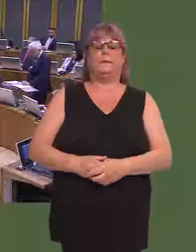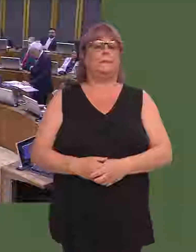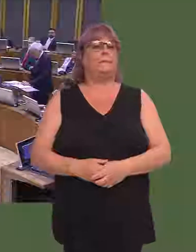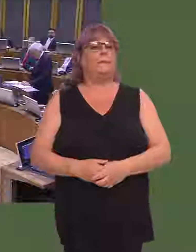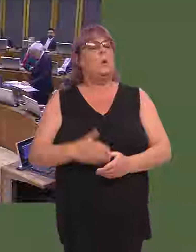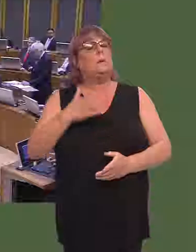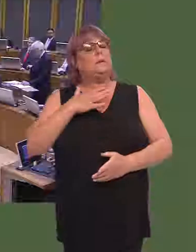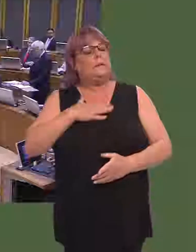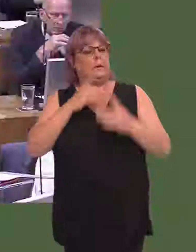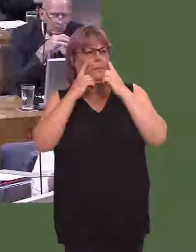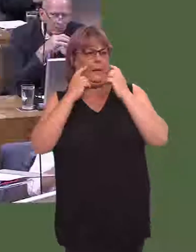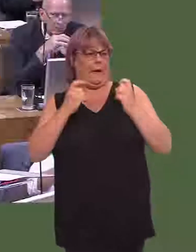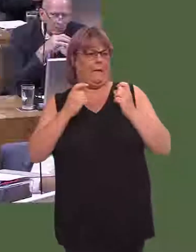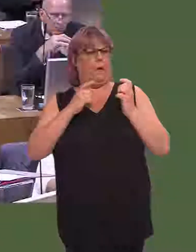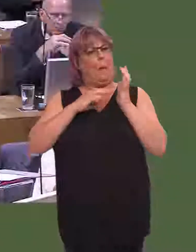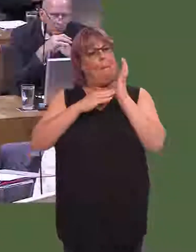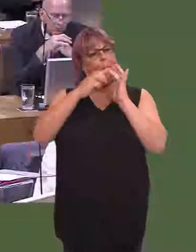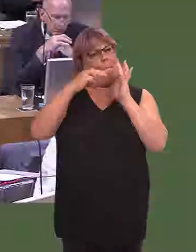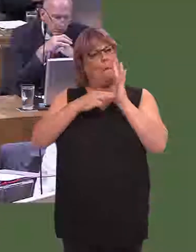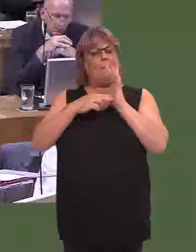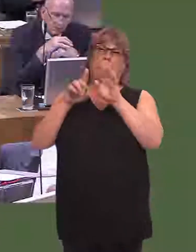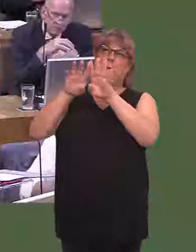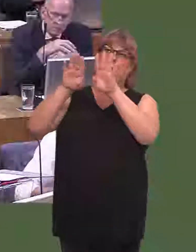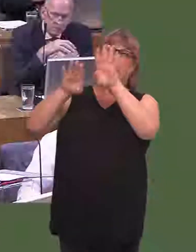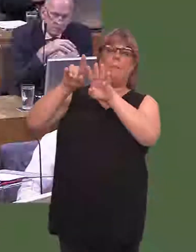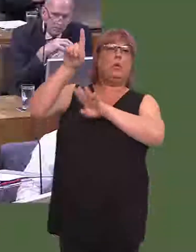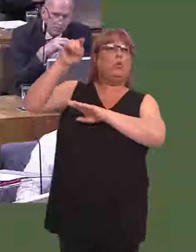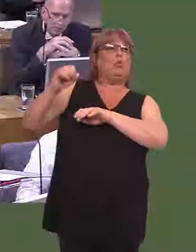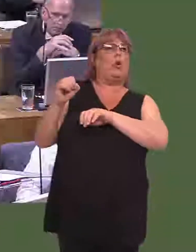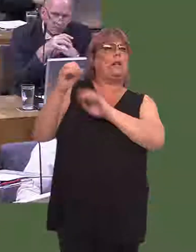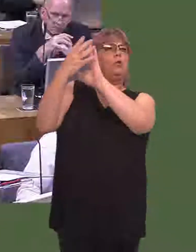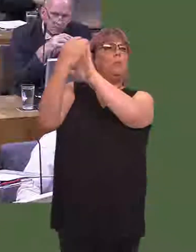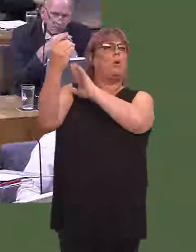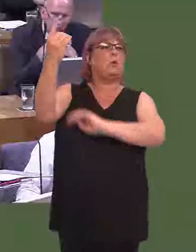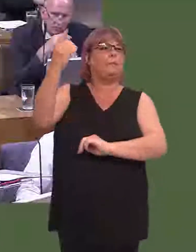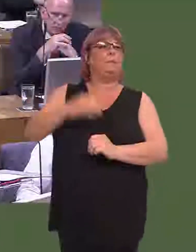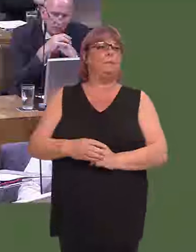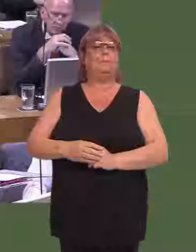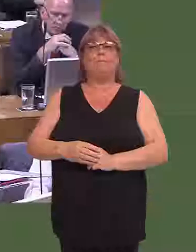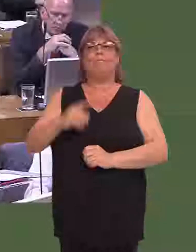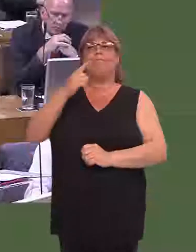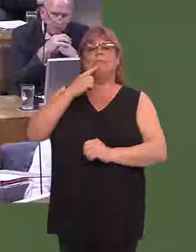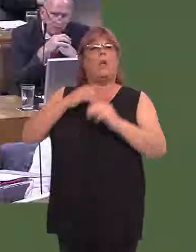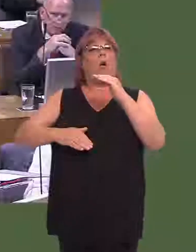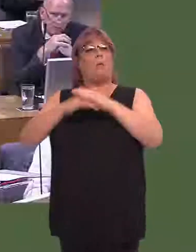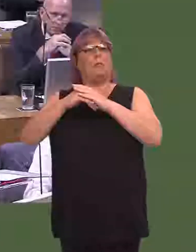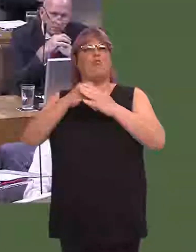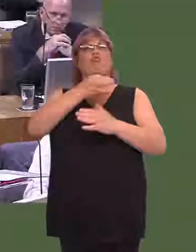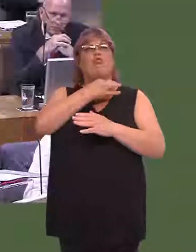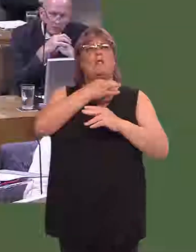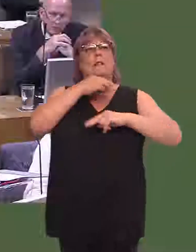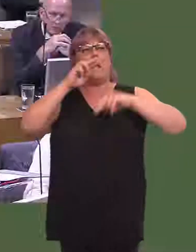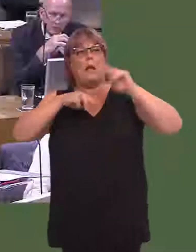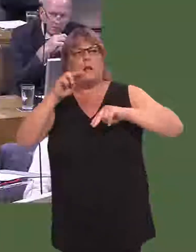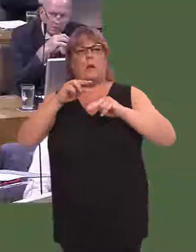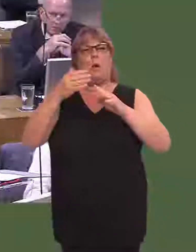prudence. So I can say, of course, that the MIM incorporates the best of the Scottish non-distributing model, optimum risk allocation,